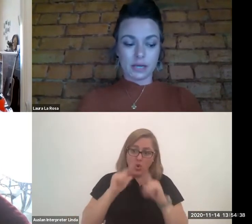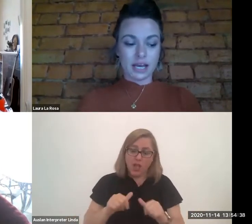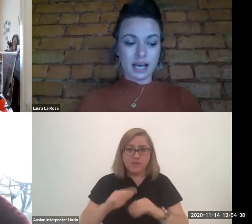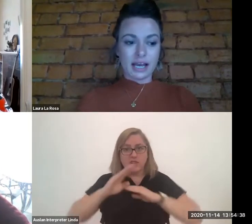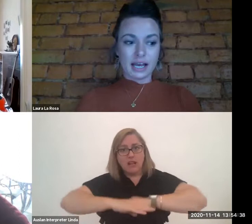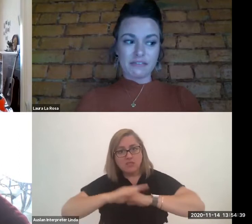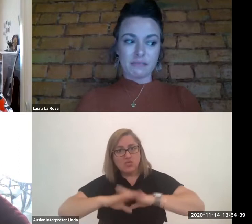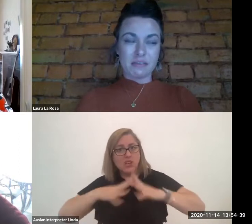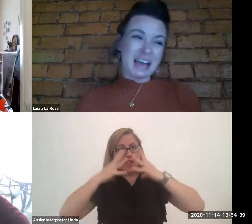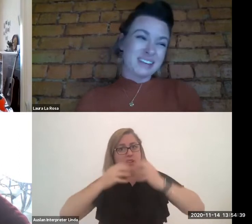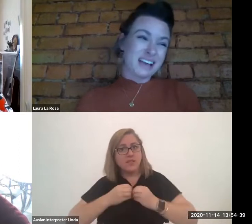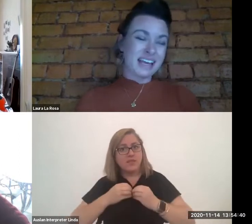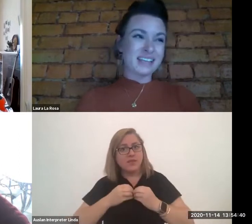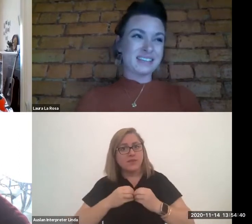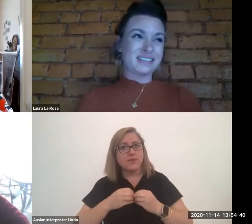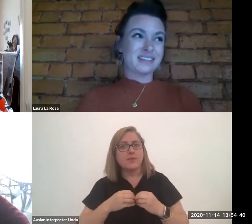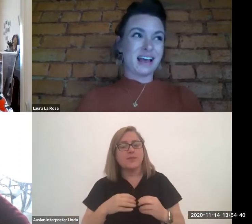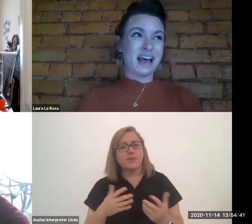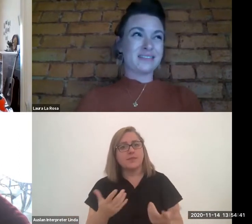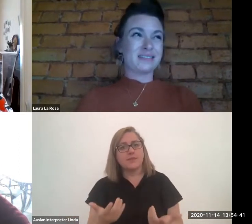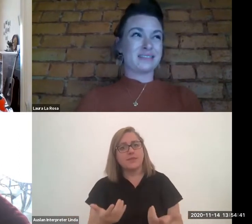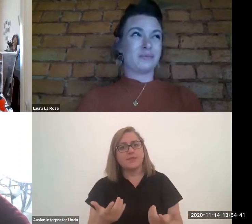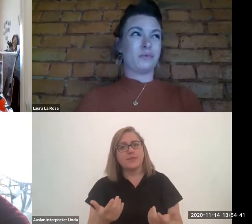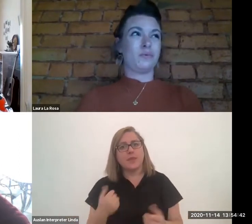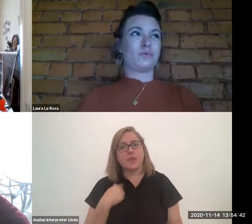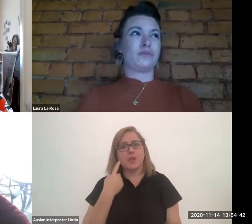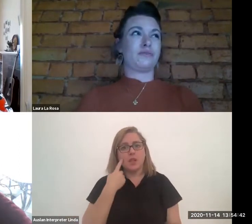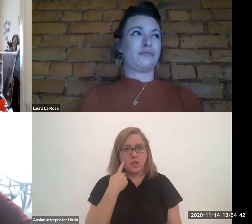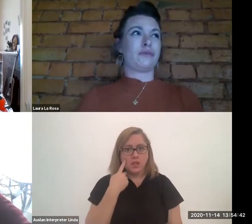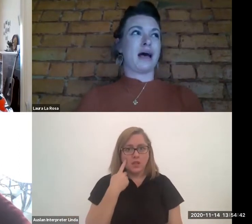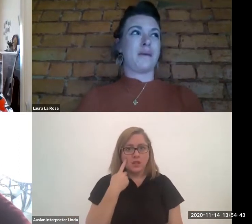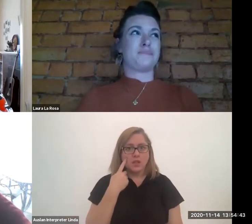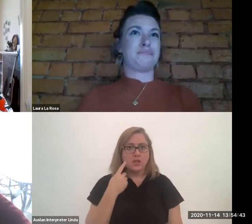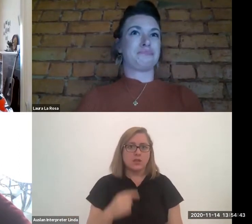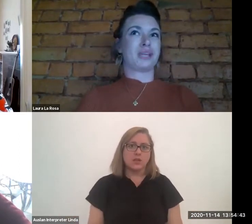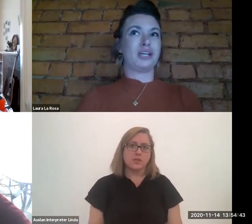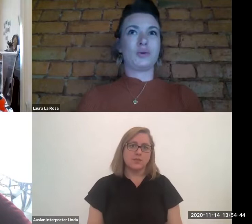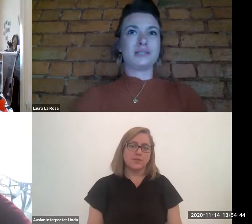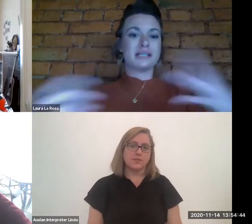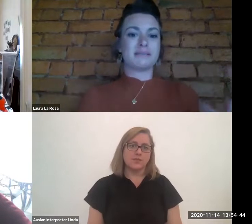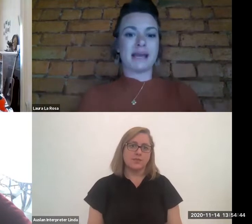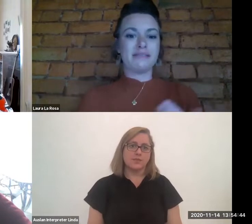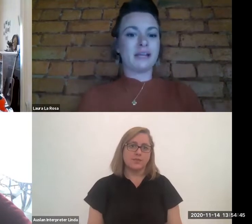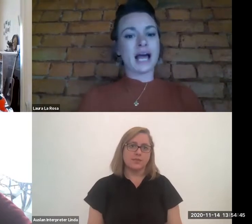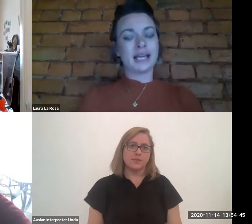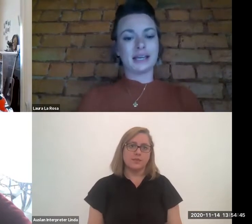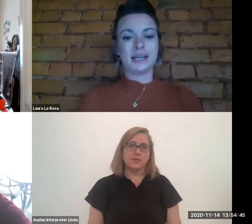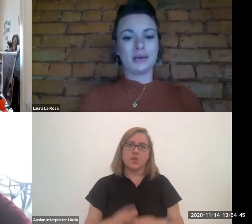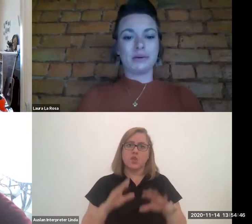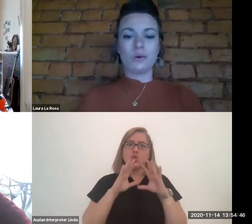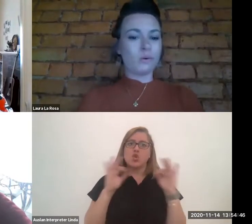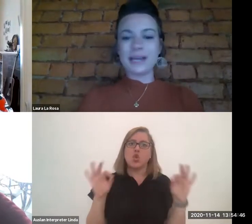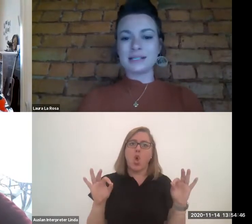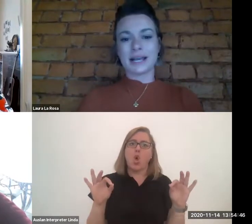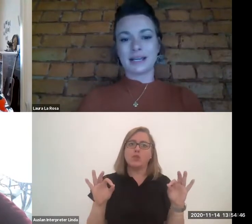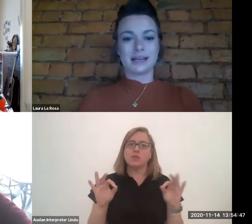So, and I guess as sort of non-cis men, if you like,